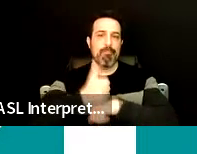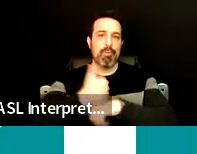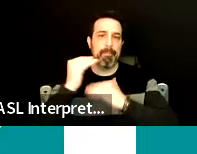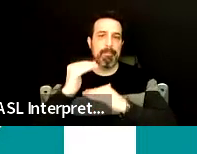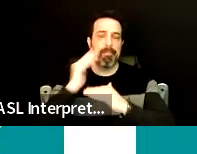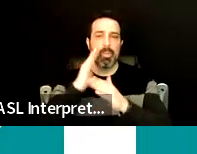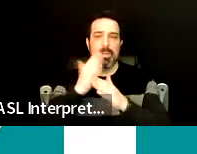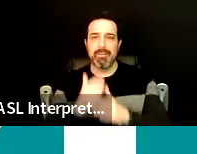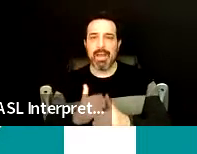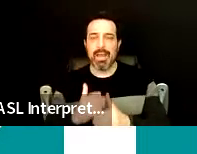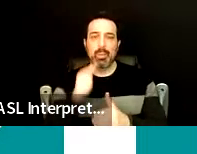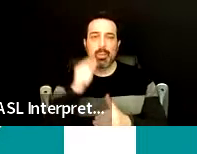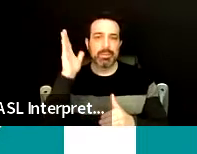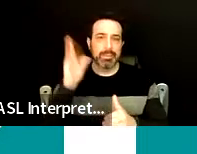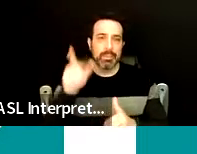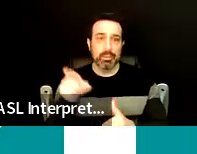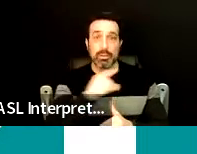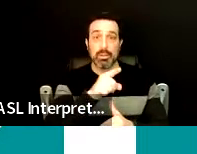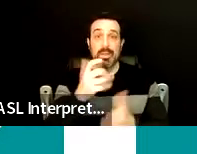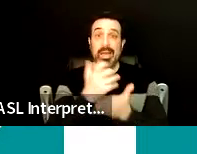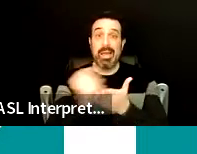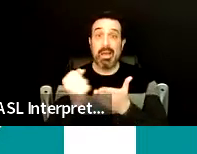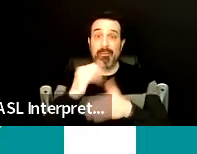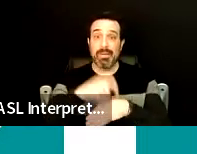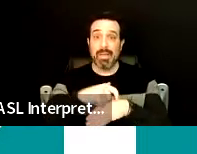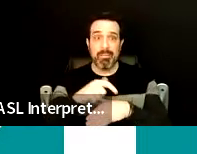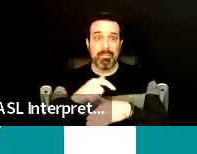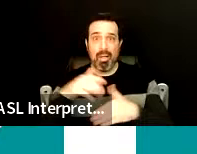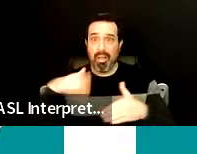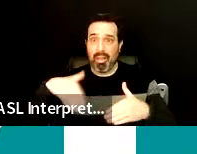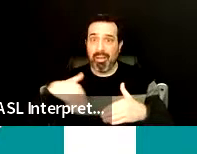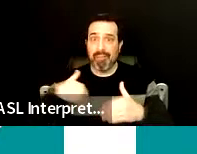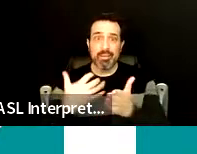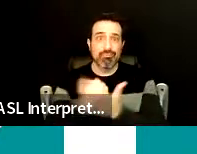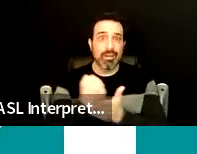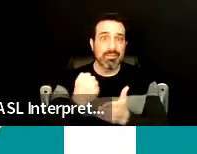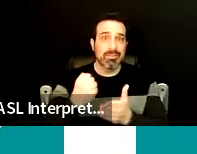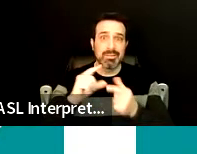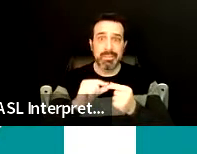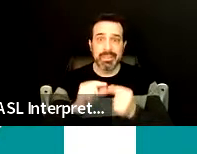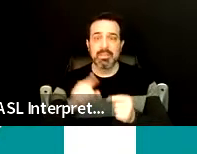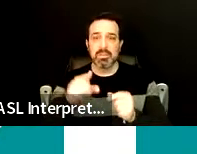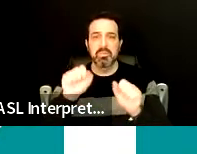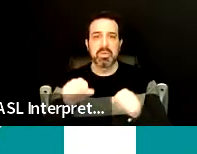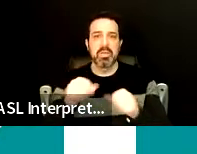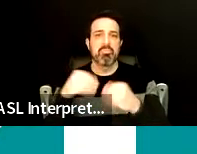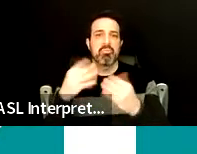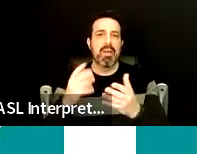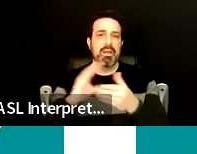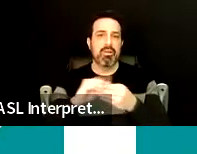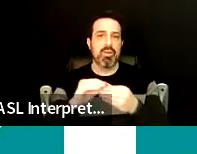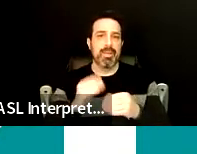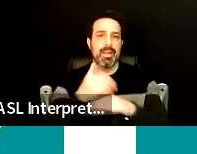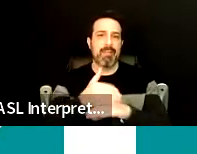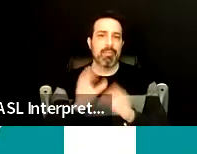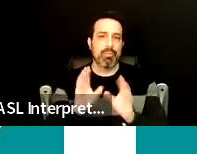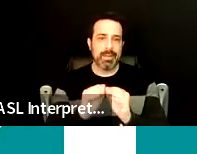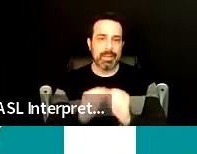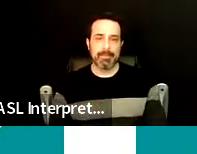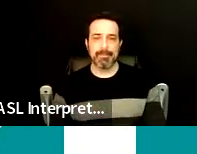up among speakers. If you run out of time and have not had a chance to speak, you can still provide comments after the